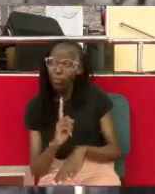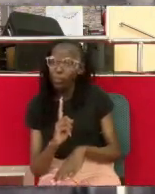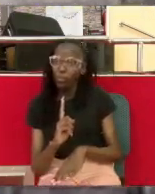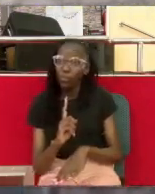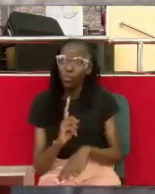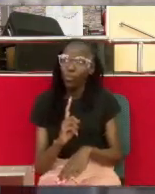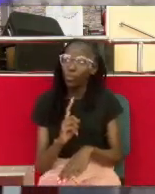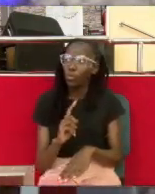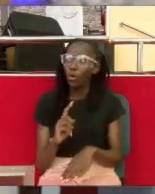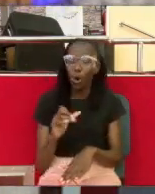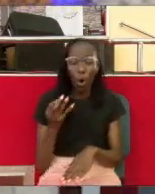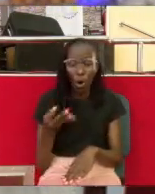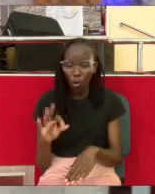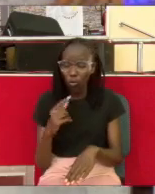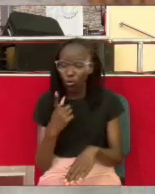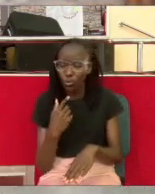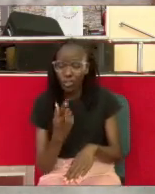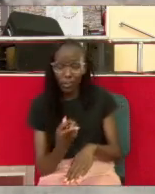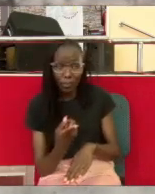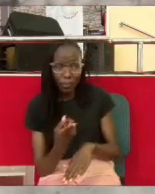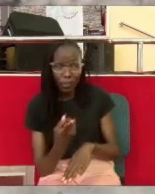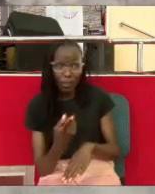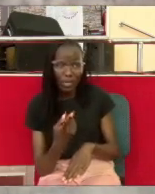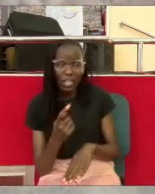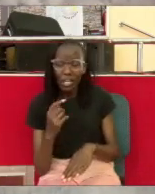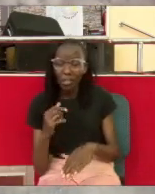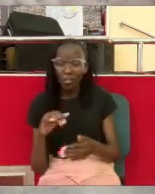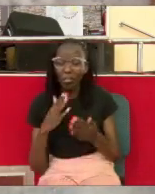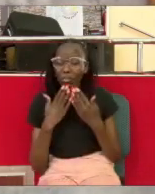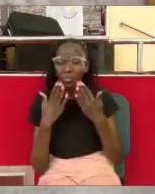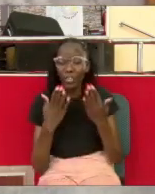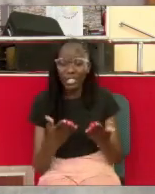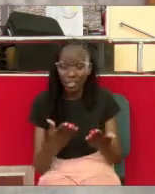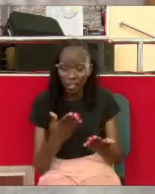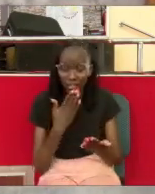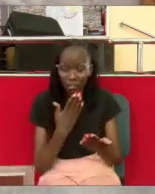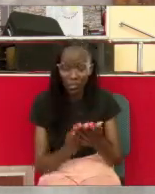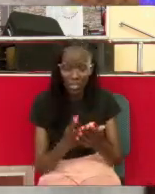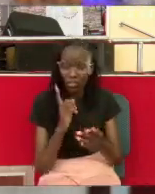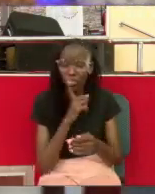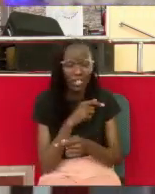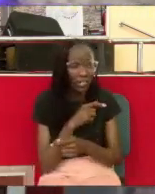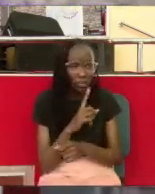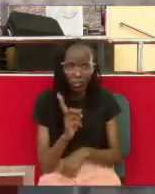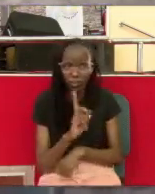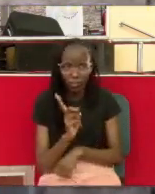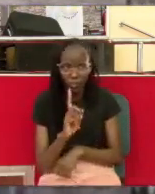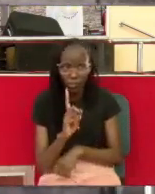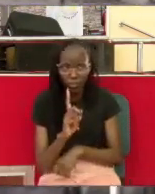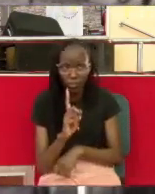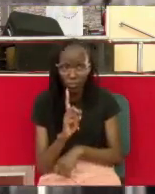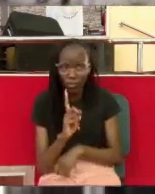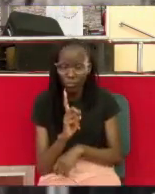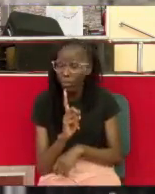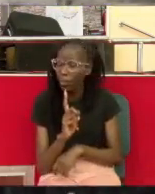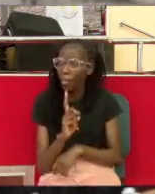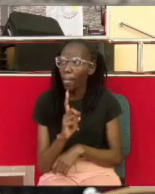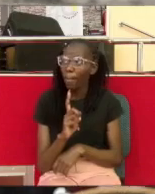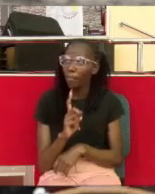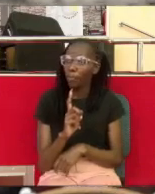Oh, you can't say that it's over. I gave thanks and I no longer need to give thanks.